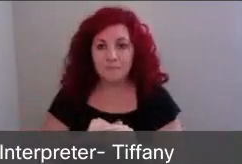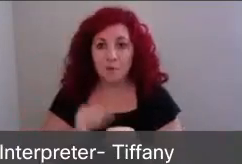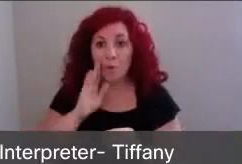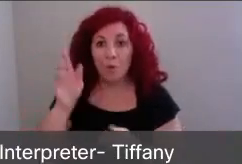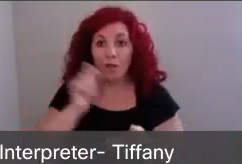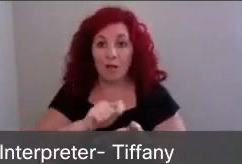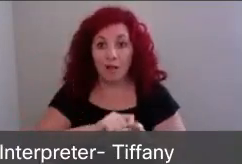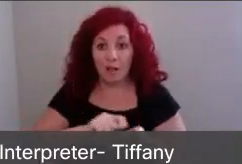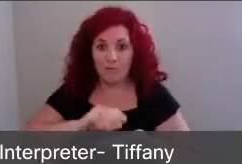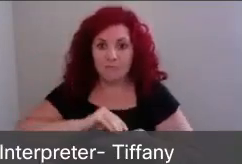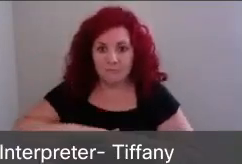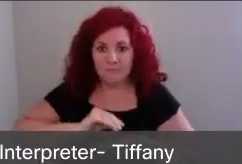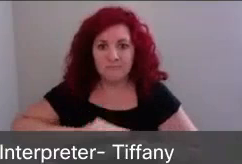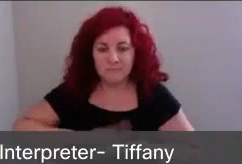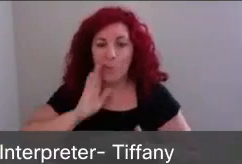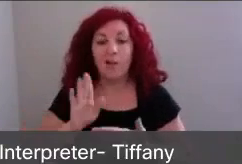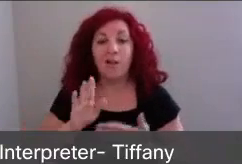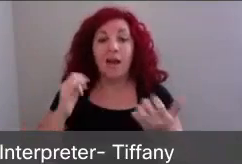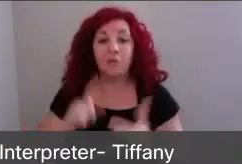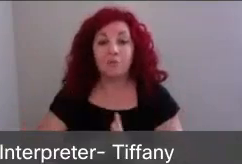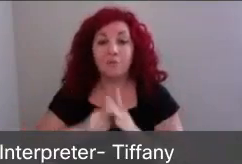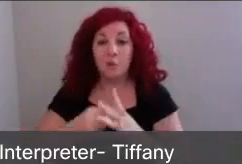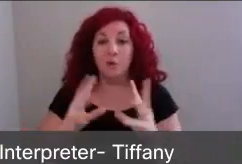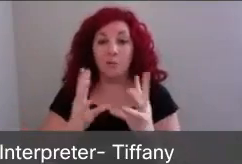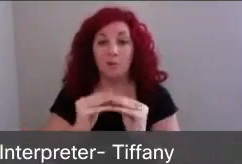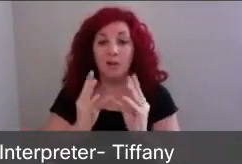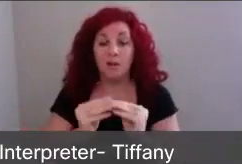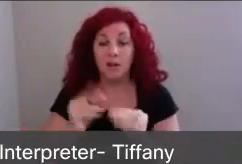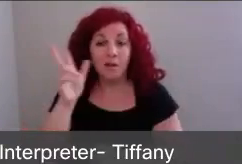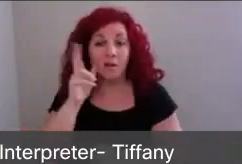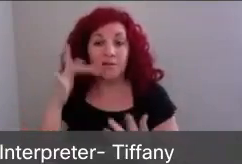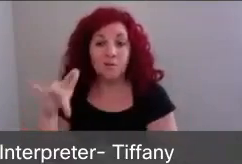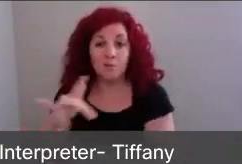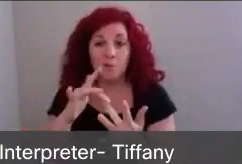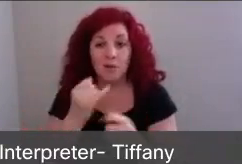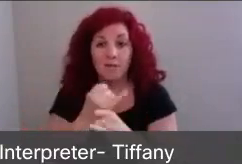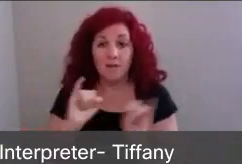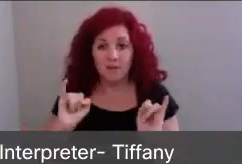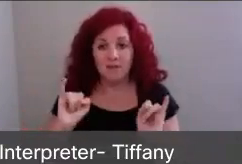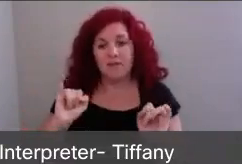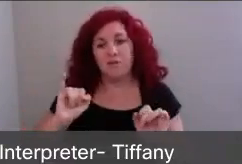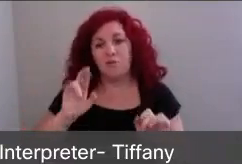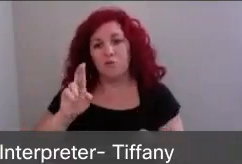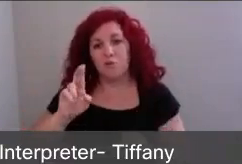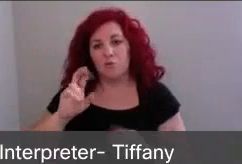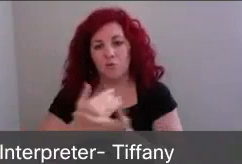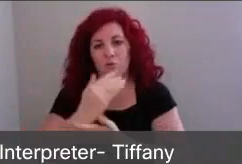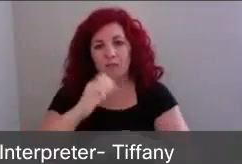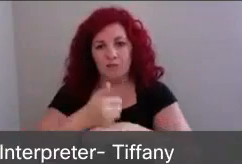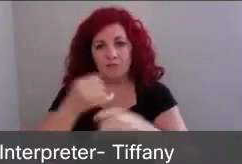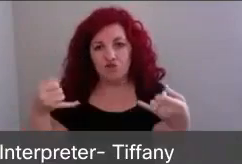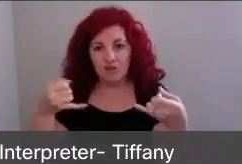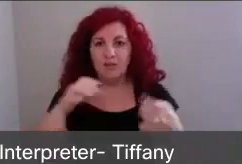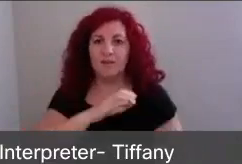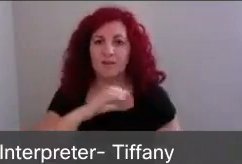notes. So with that, I now call to order the next meeting of the listening tour of the Independent Redistricting Commission. We'd like